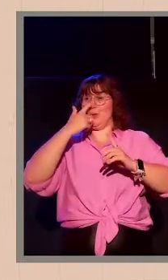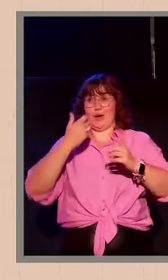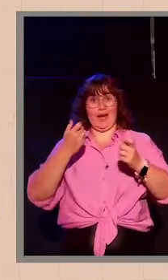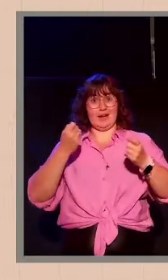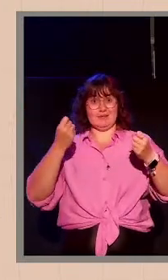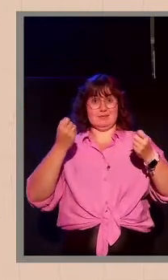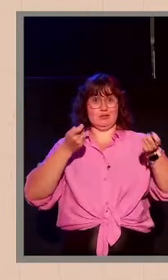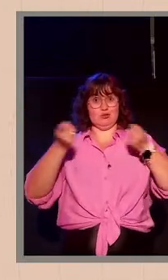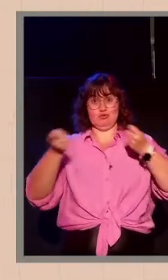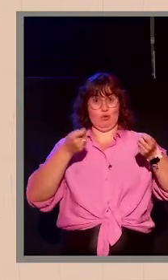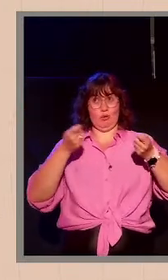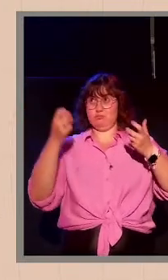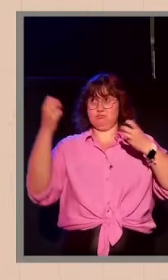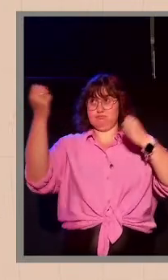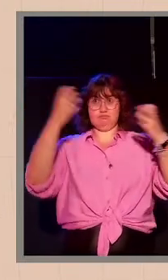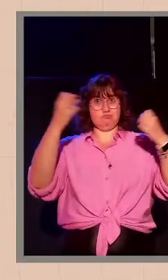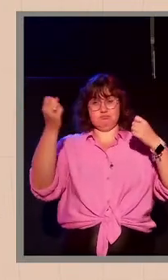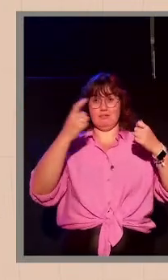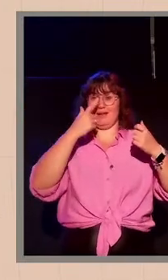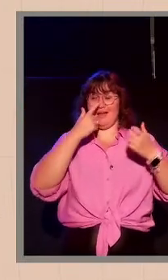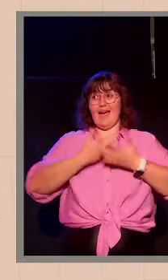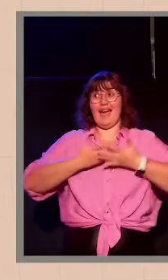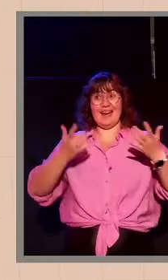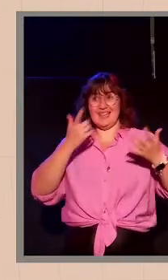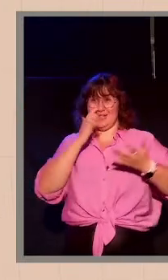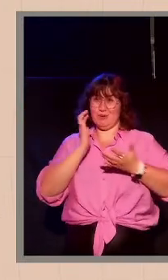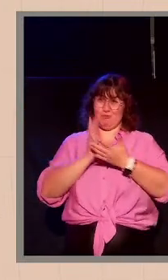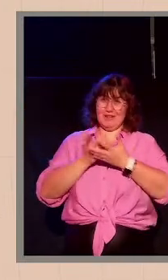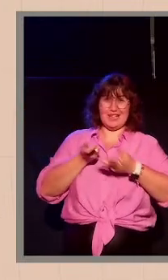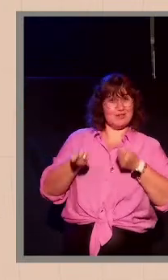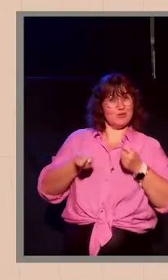Anything that speaks OSC, you could control with this stuff.